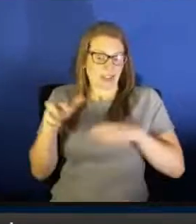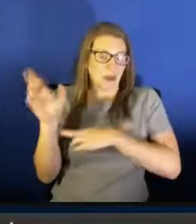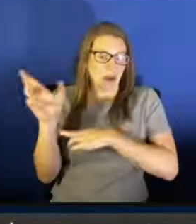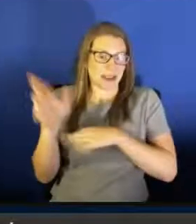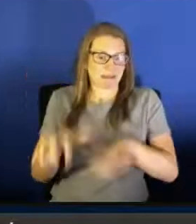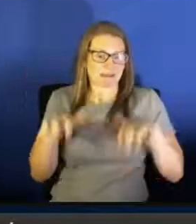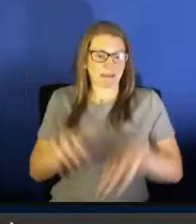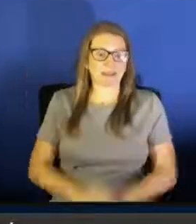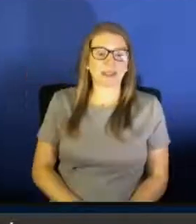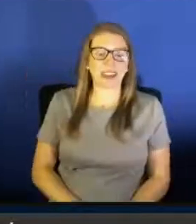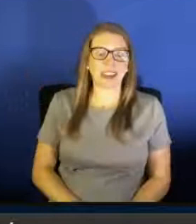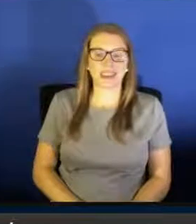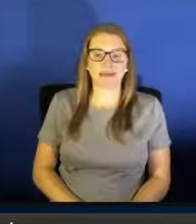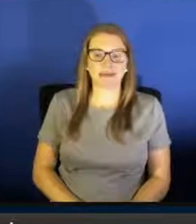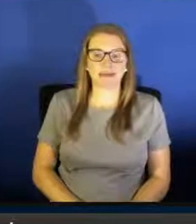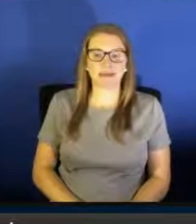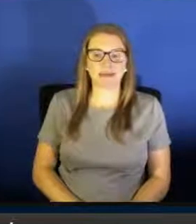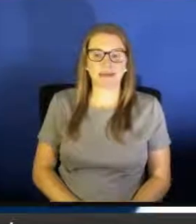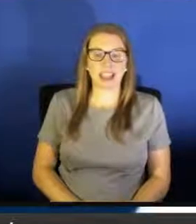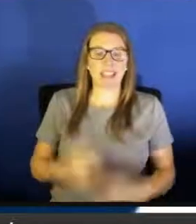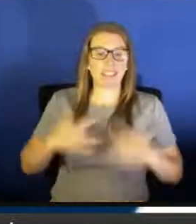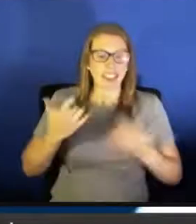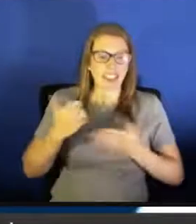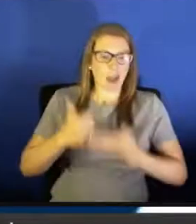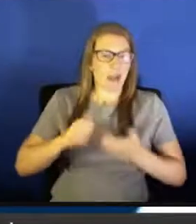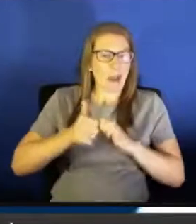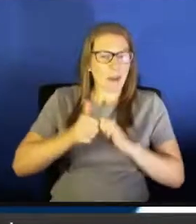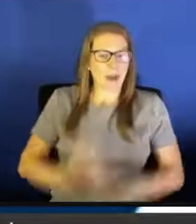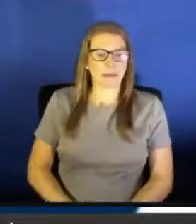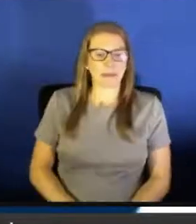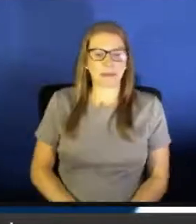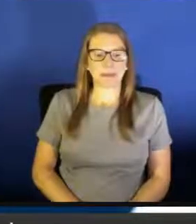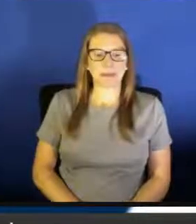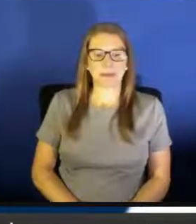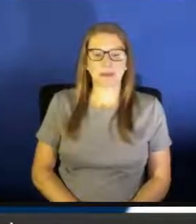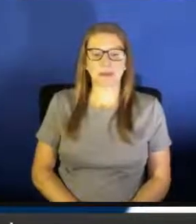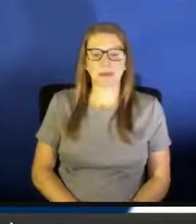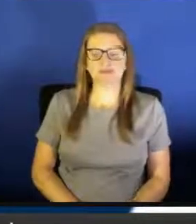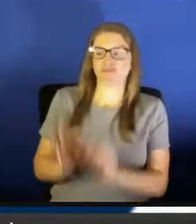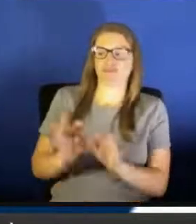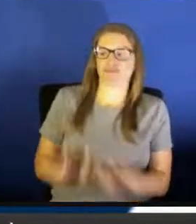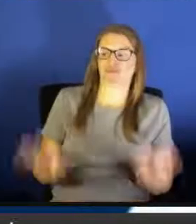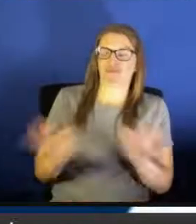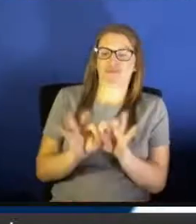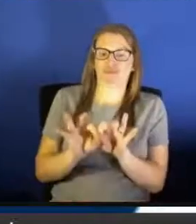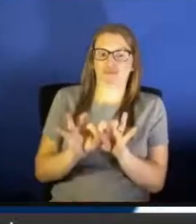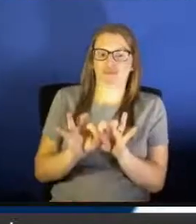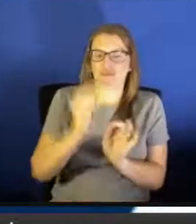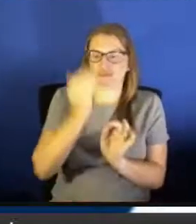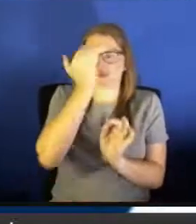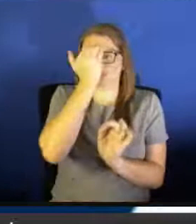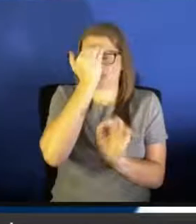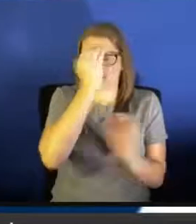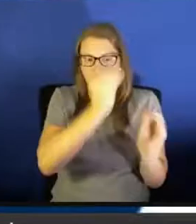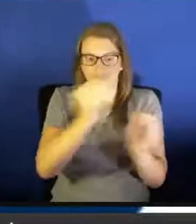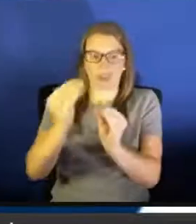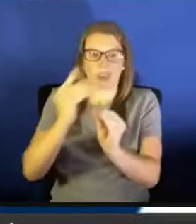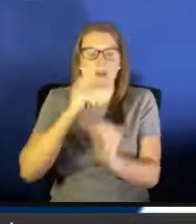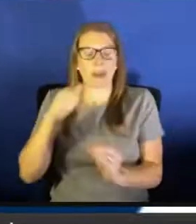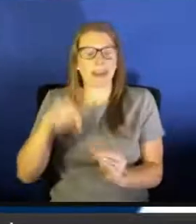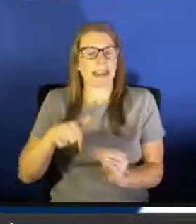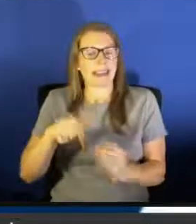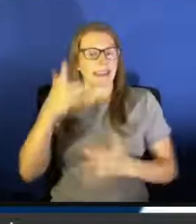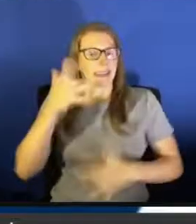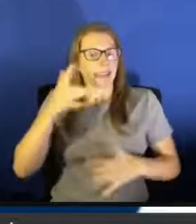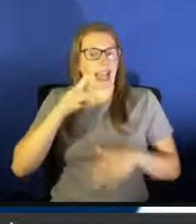good message? How do events like this help? They are so important to just raise awareness for this disease, the excellent